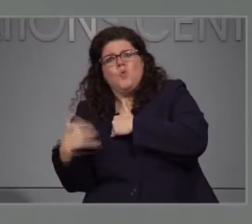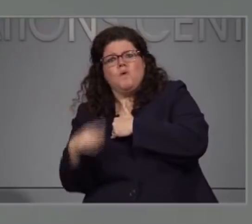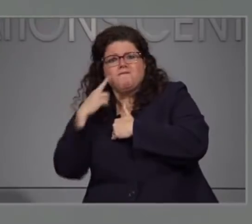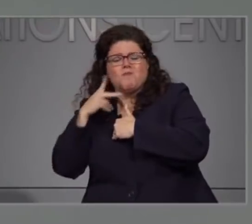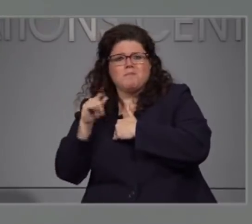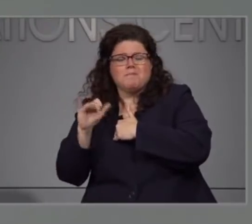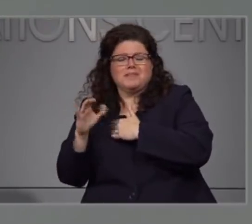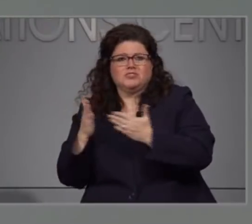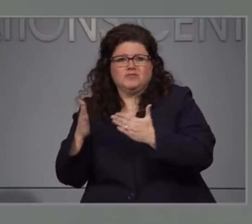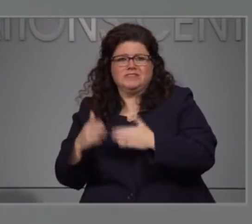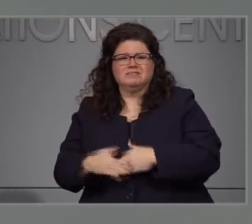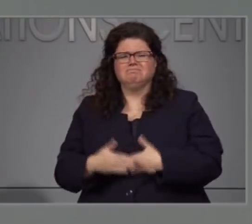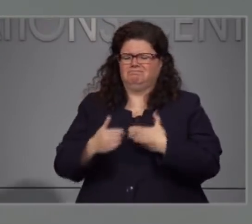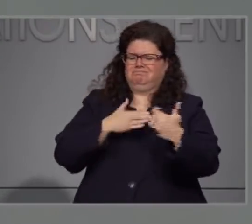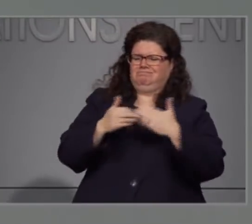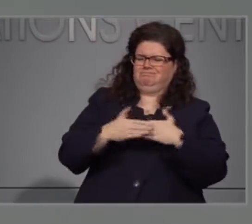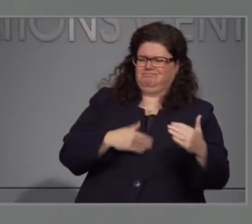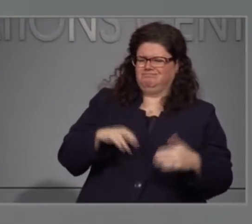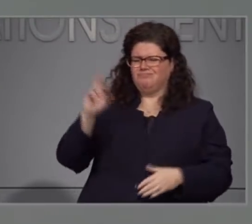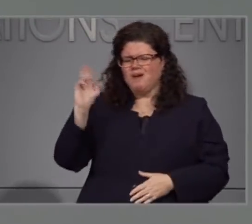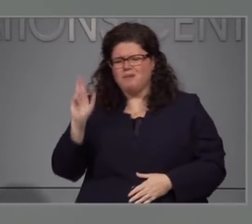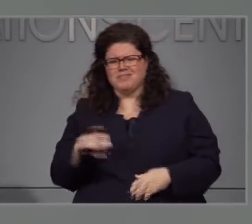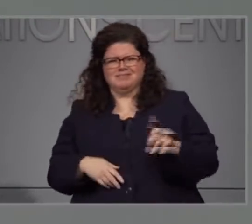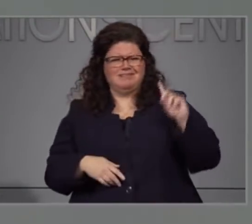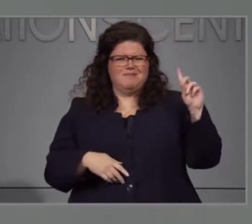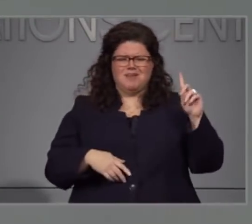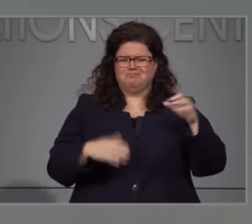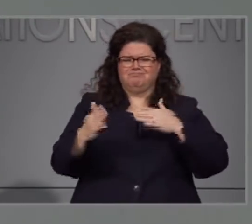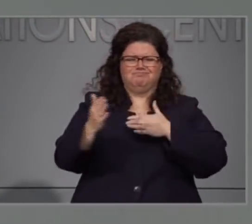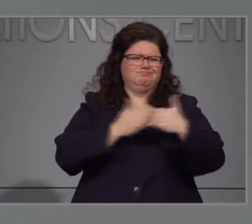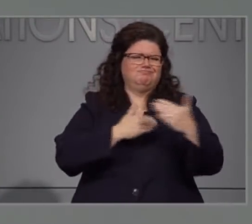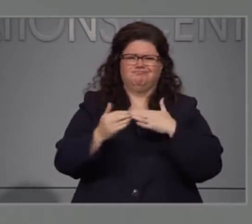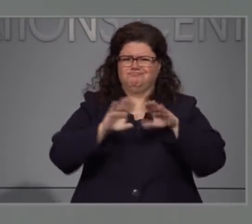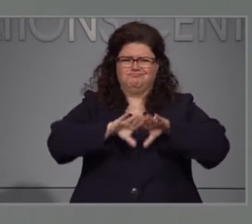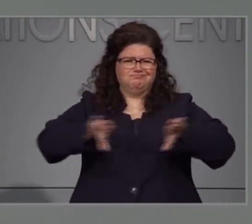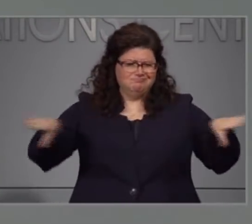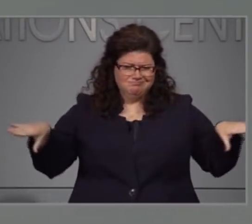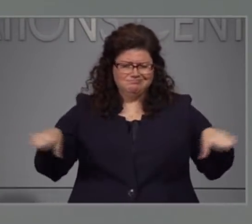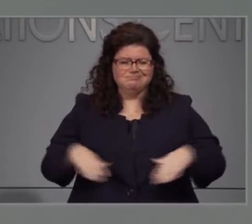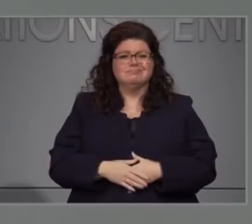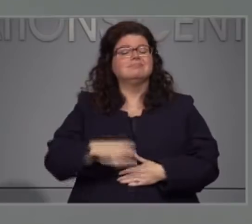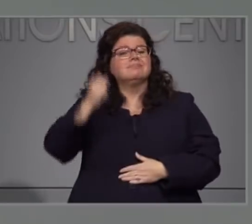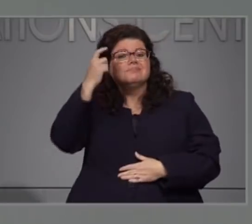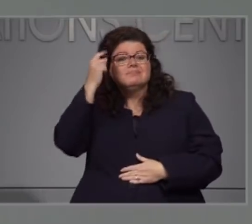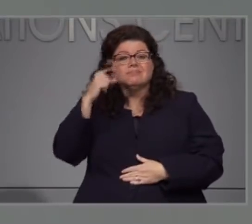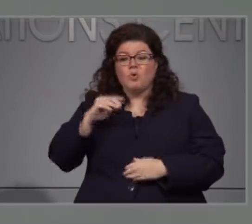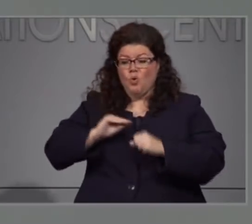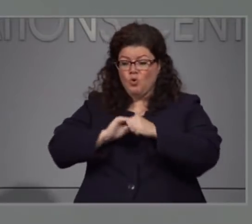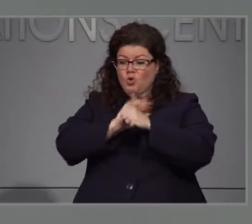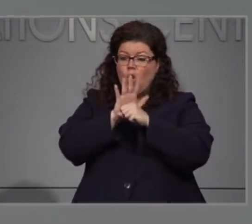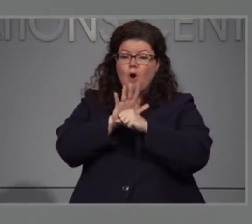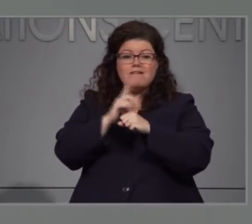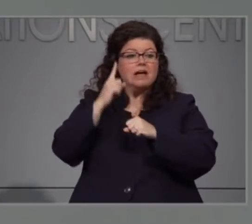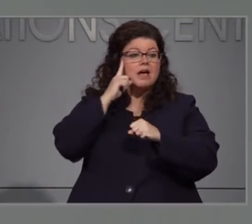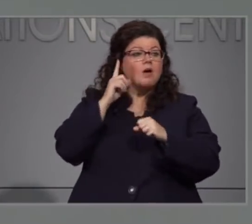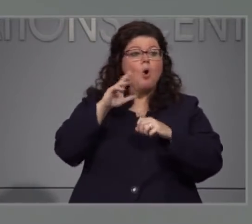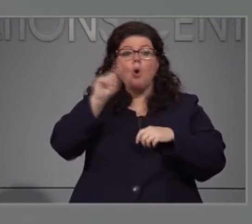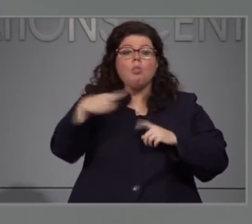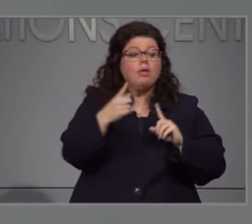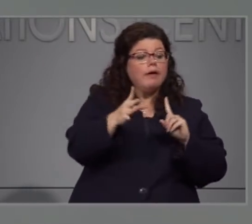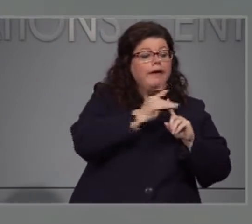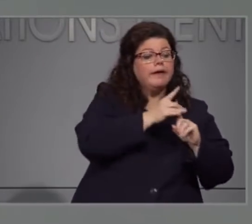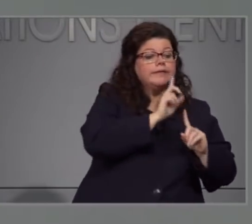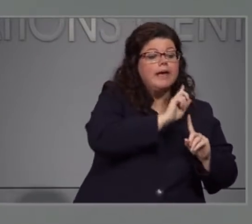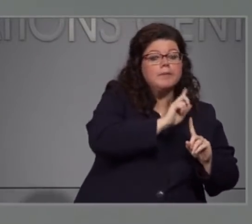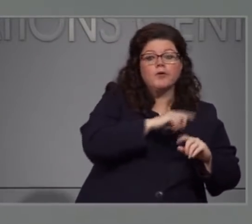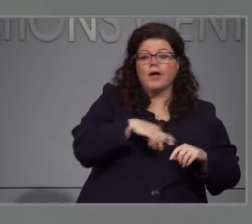no matter what side of the aisle that you're on. Now, we do know that the virus respects no geographical or political lines, and it's my hope that